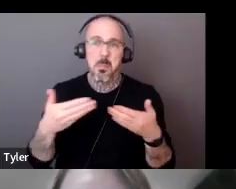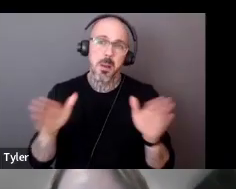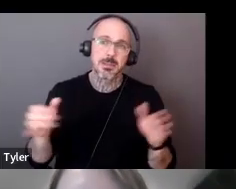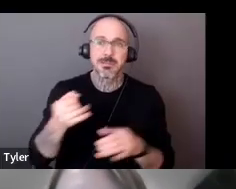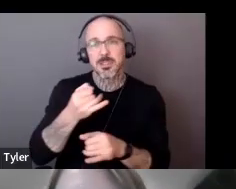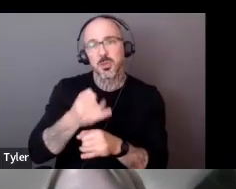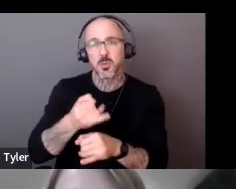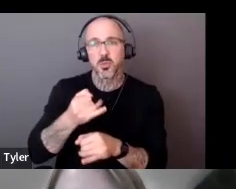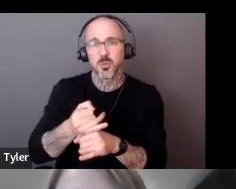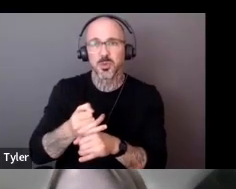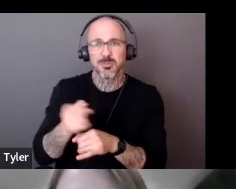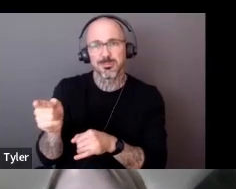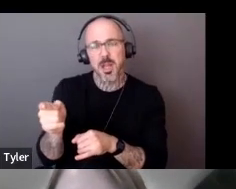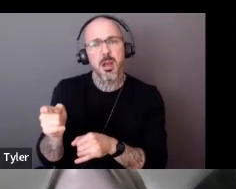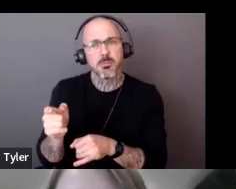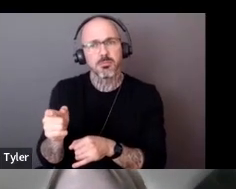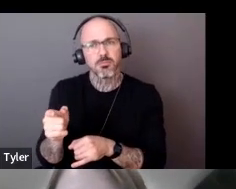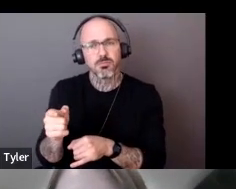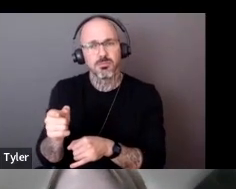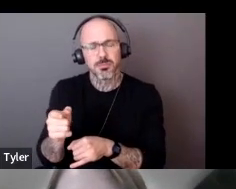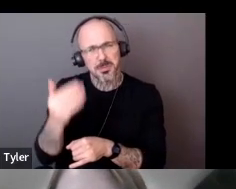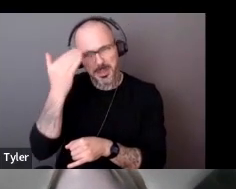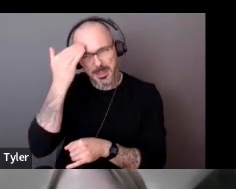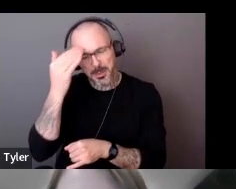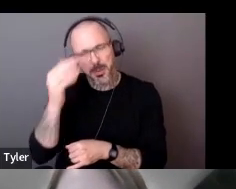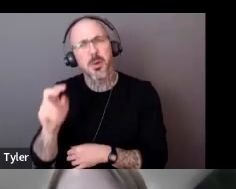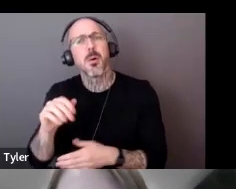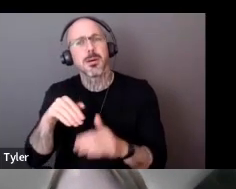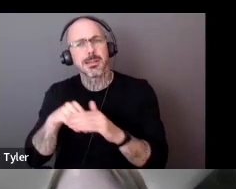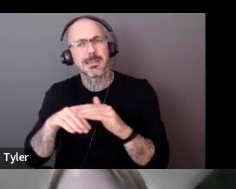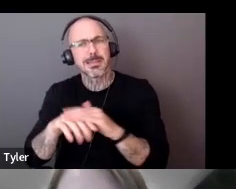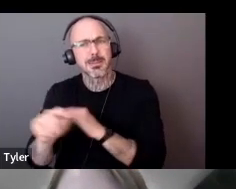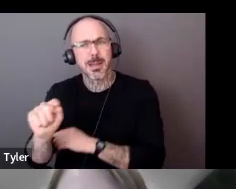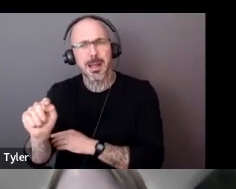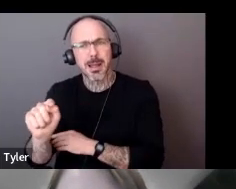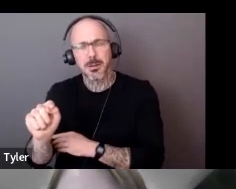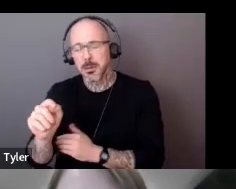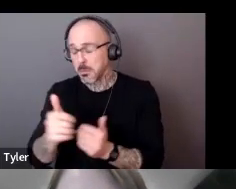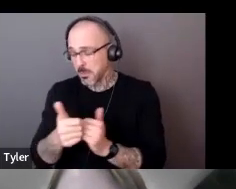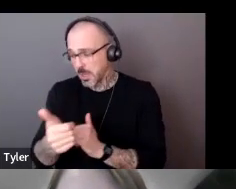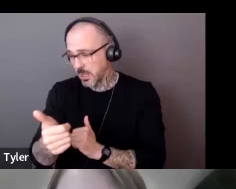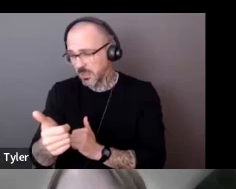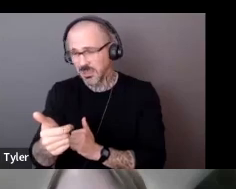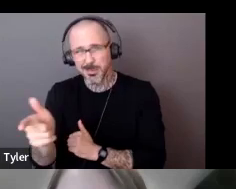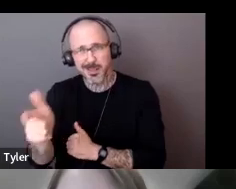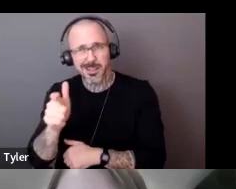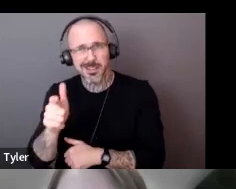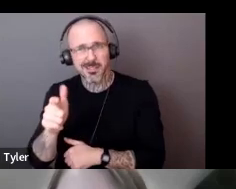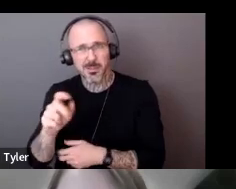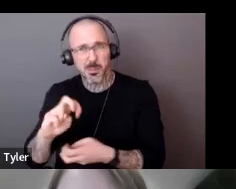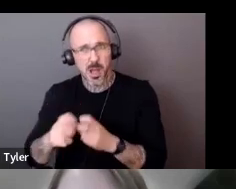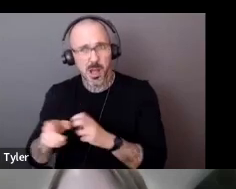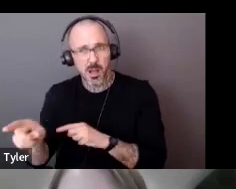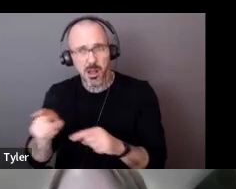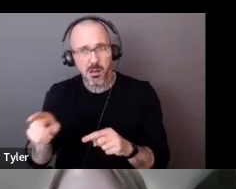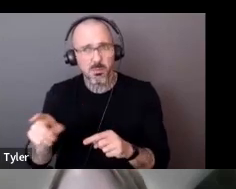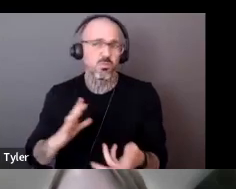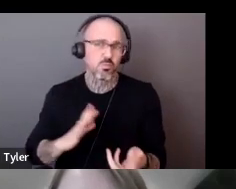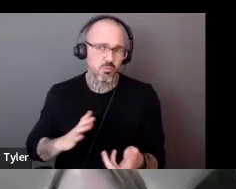thing, because obviously they have a real commitment to accessibility. So good on